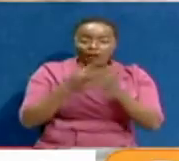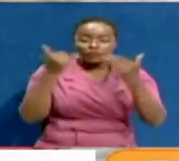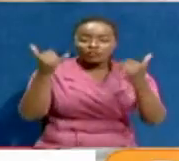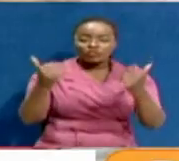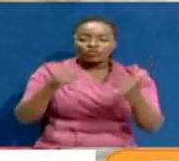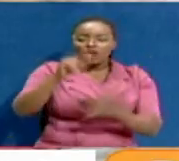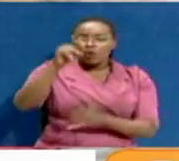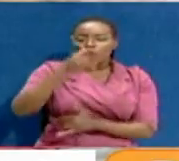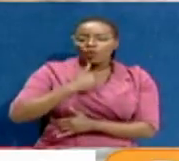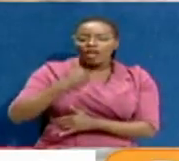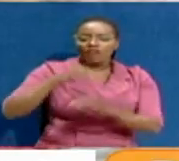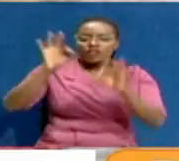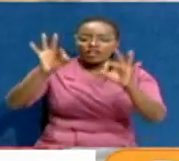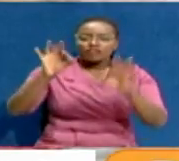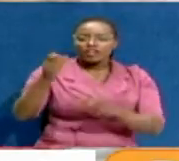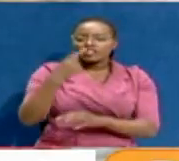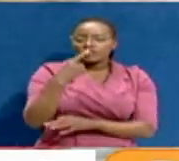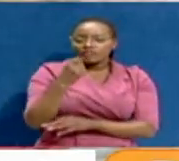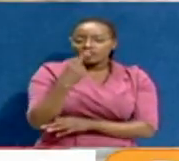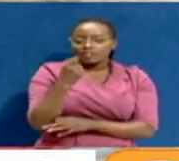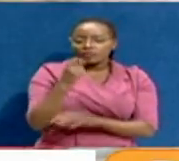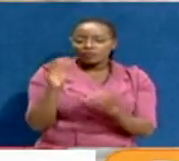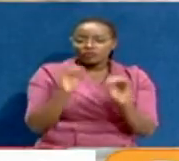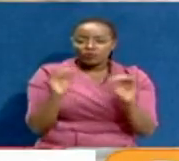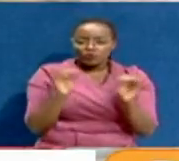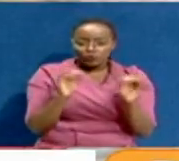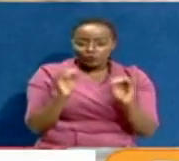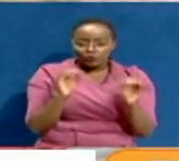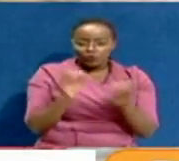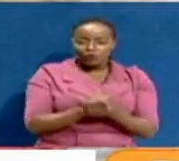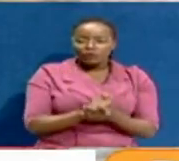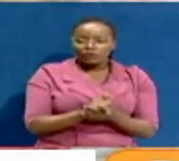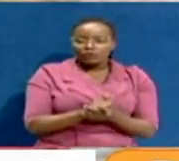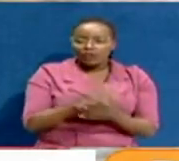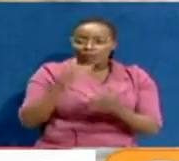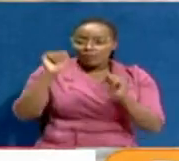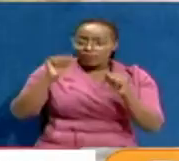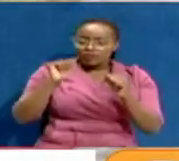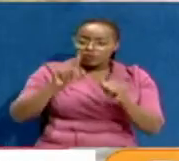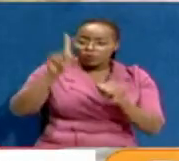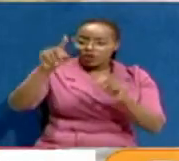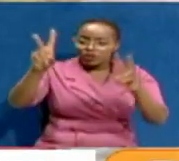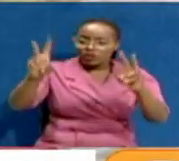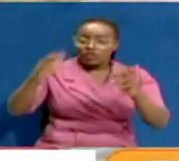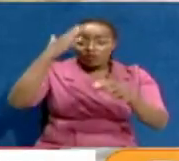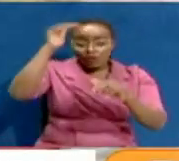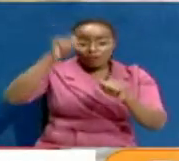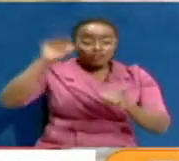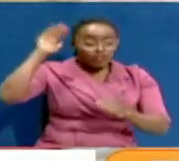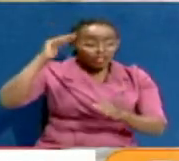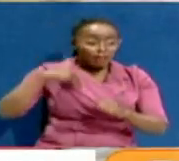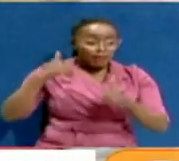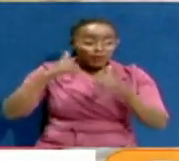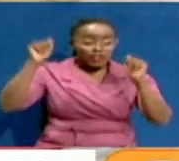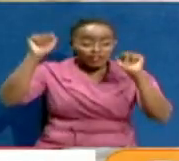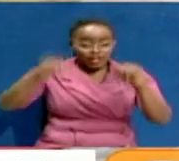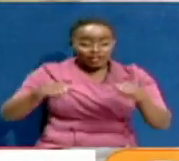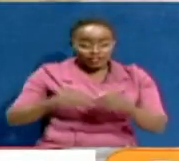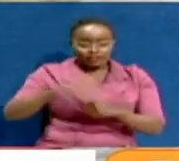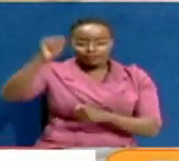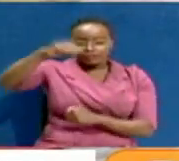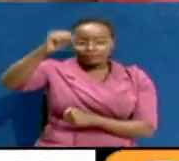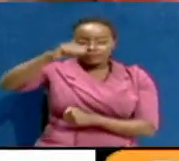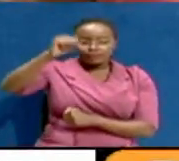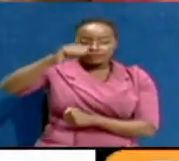really have effective treatment. So that may be one of the issues. I don't know if you can hear me okay? Yes, we